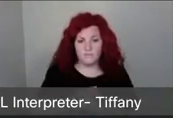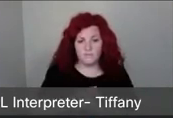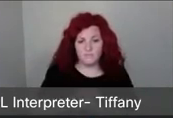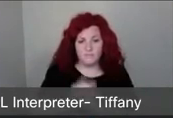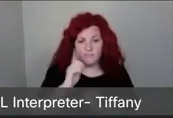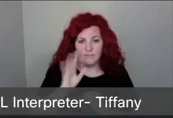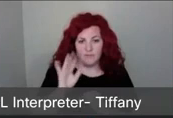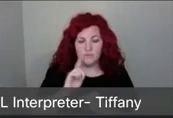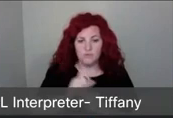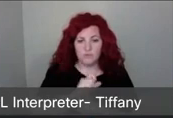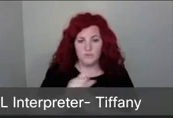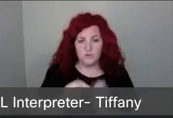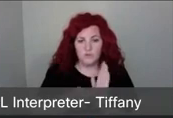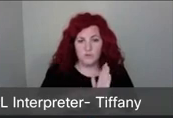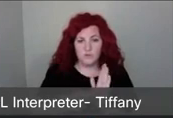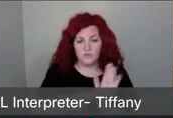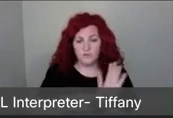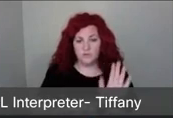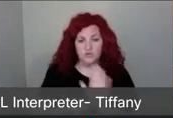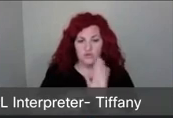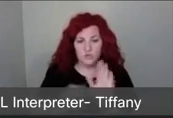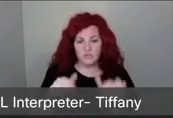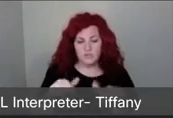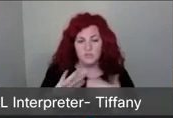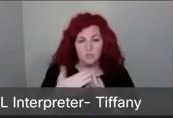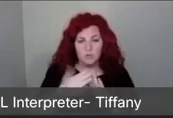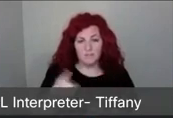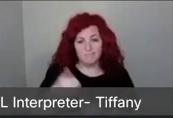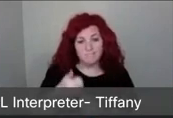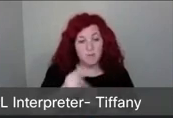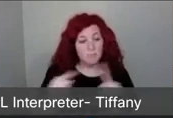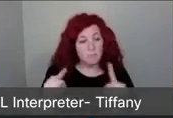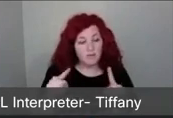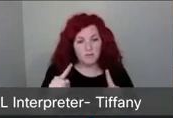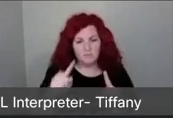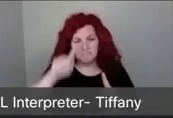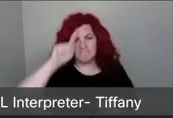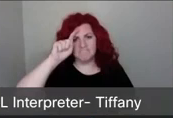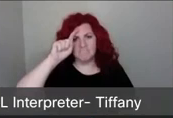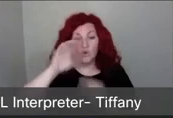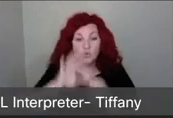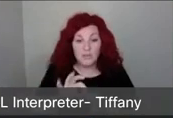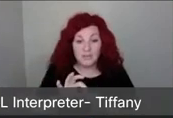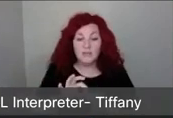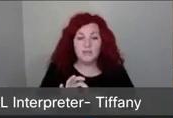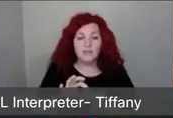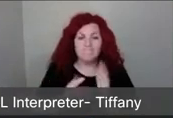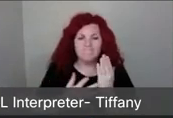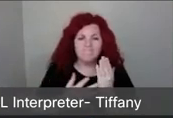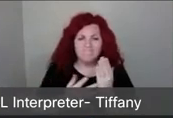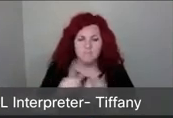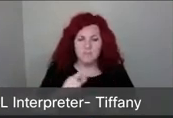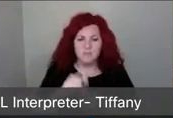that it's truly representative and reflective of our community itself. However, the questions that I have related to this are very technical in